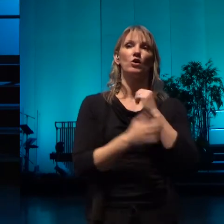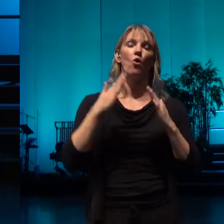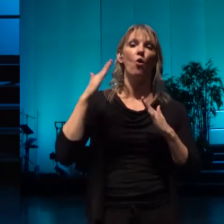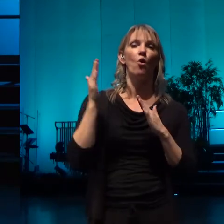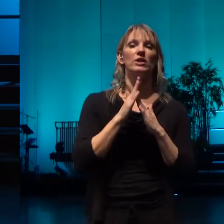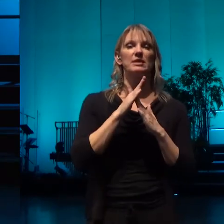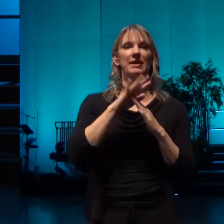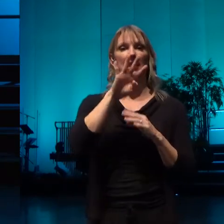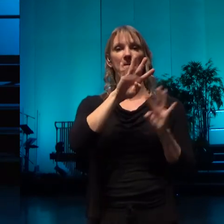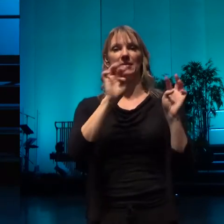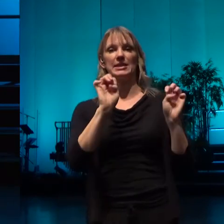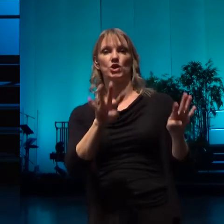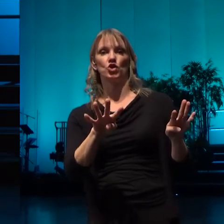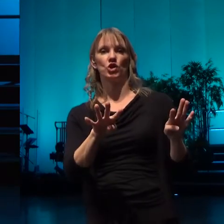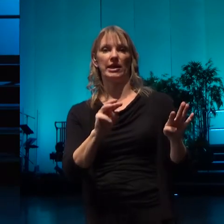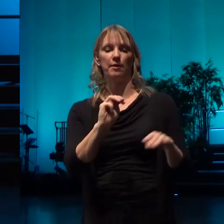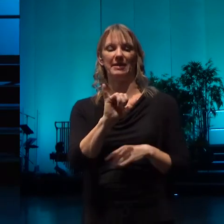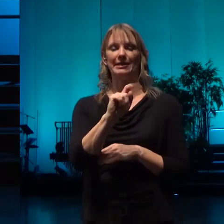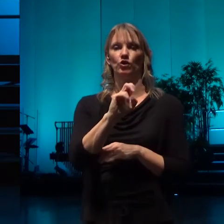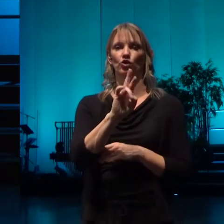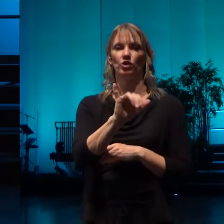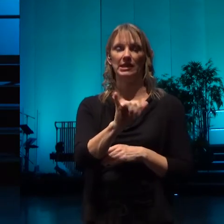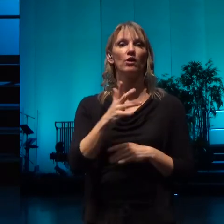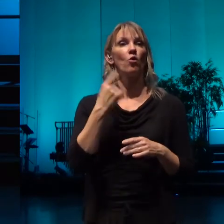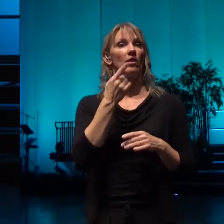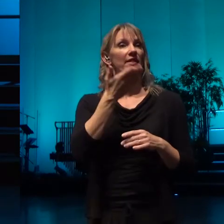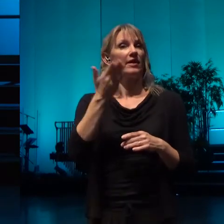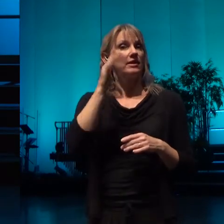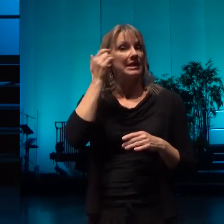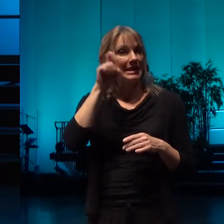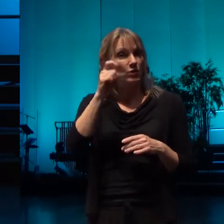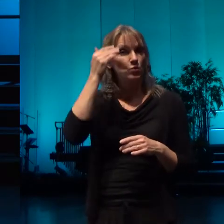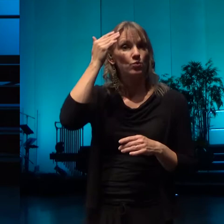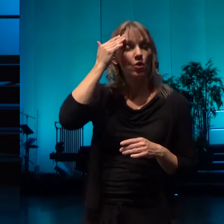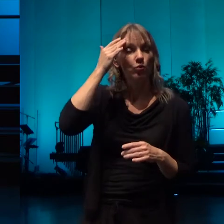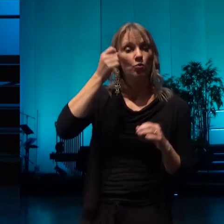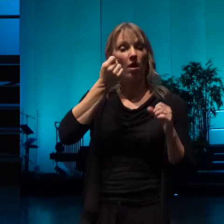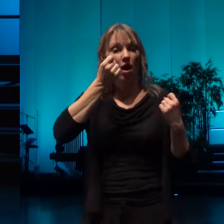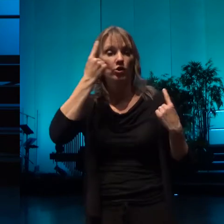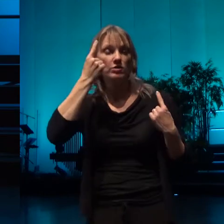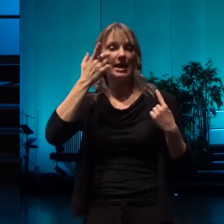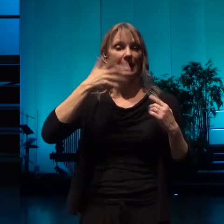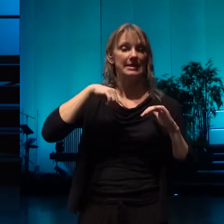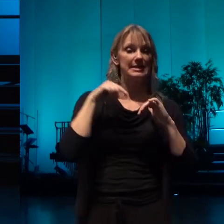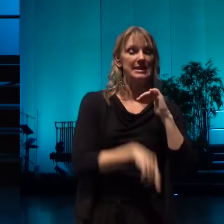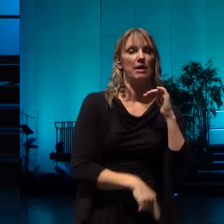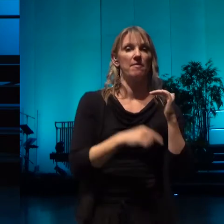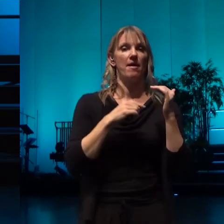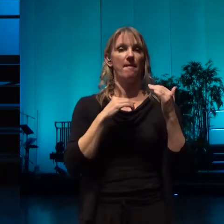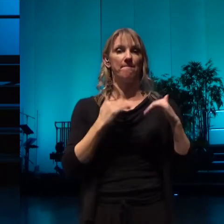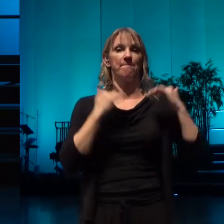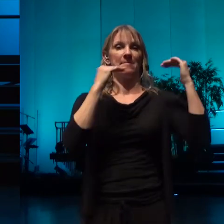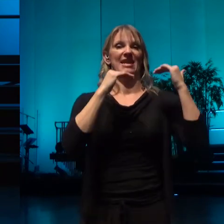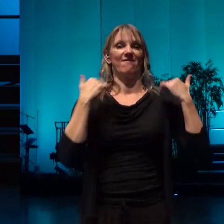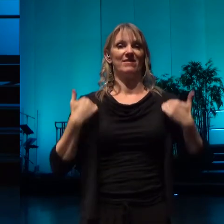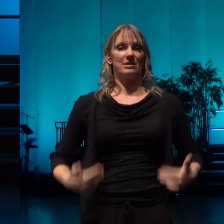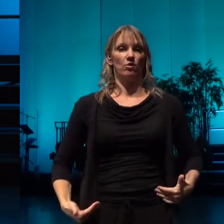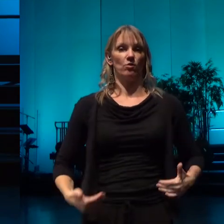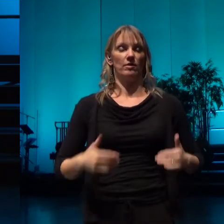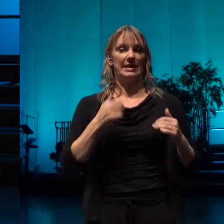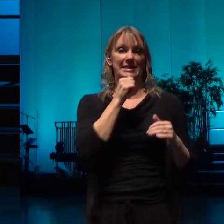ultimate mystery, the only thing you need to know to understand the deepest metaphysical secrets is